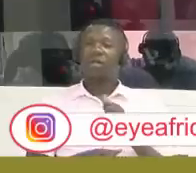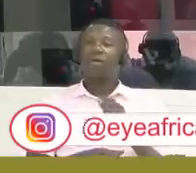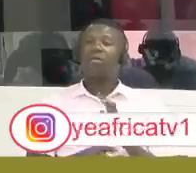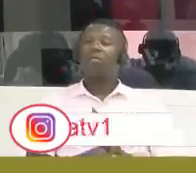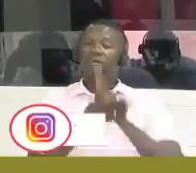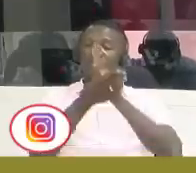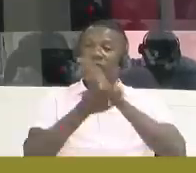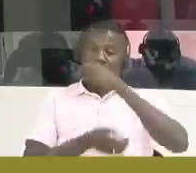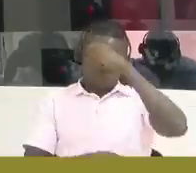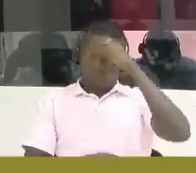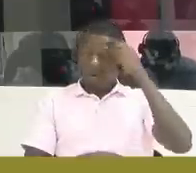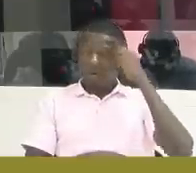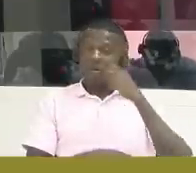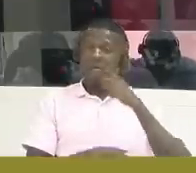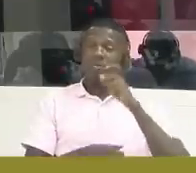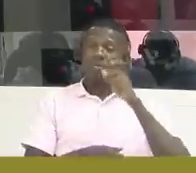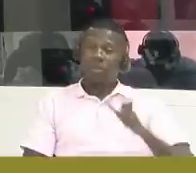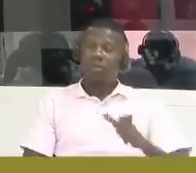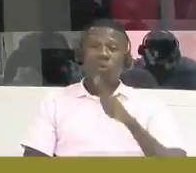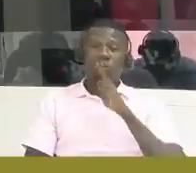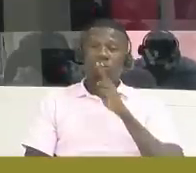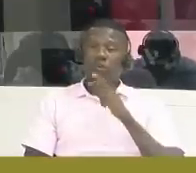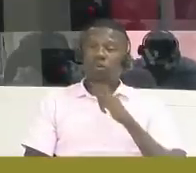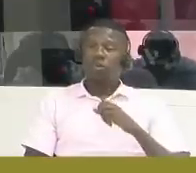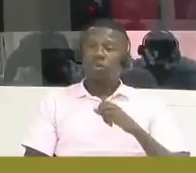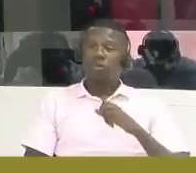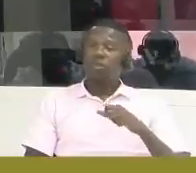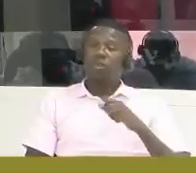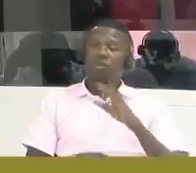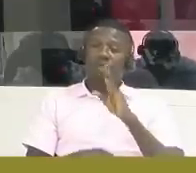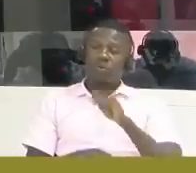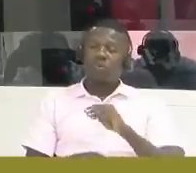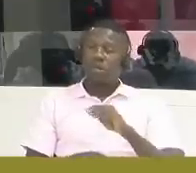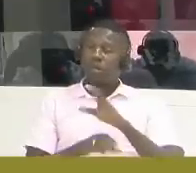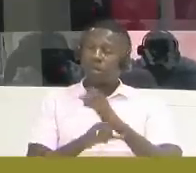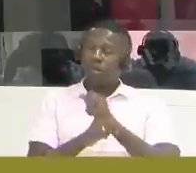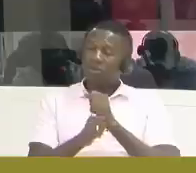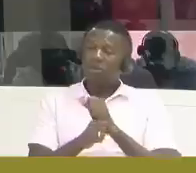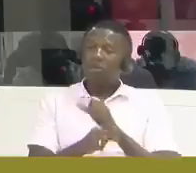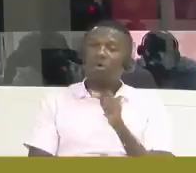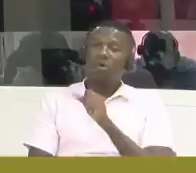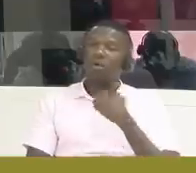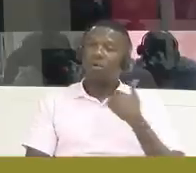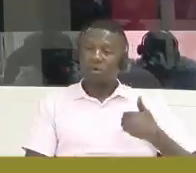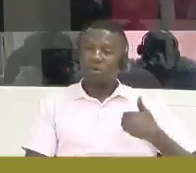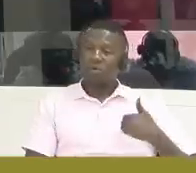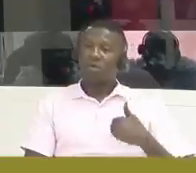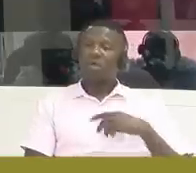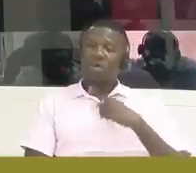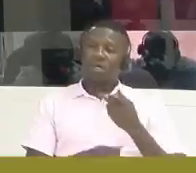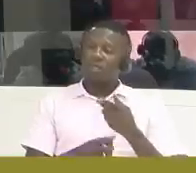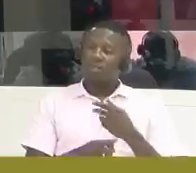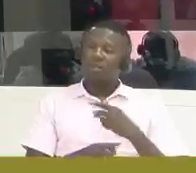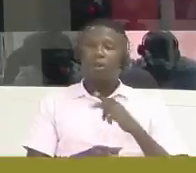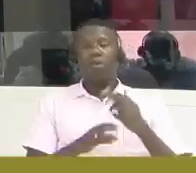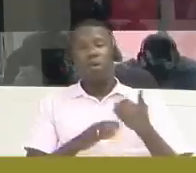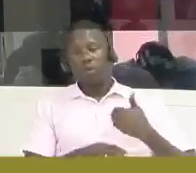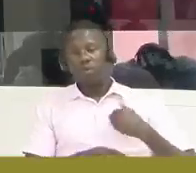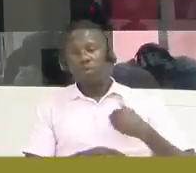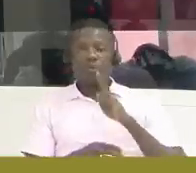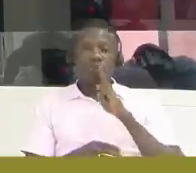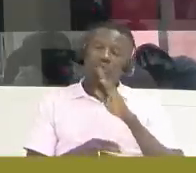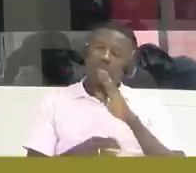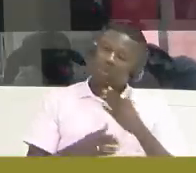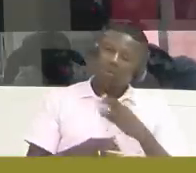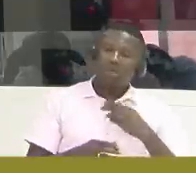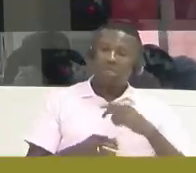is rendering service to the to other victims and casualties, wearing